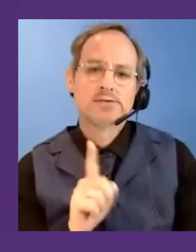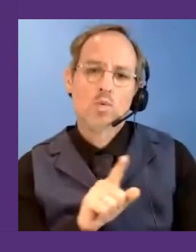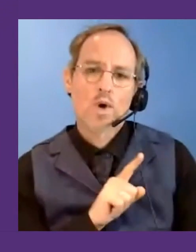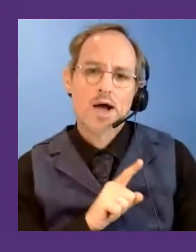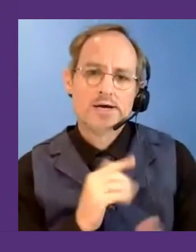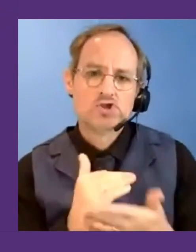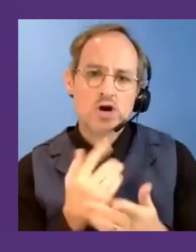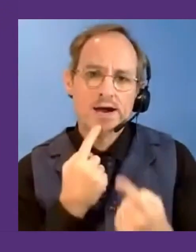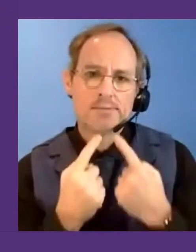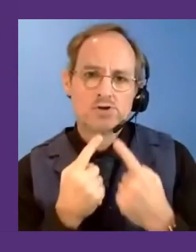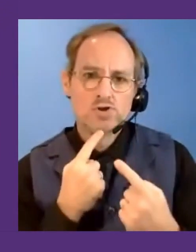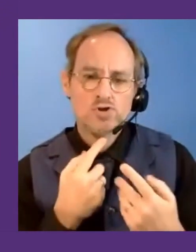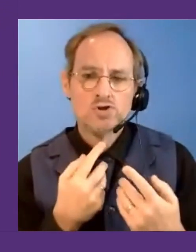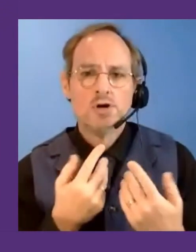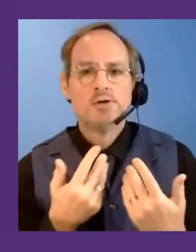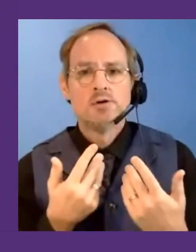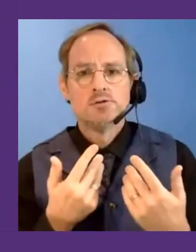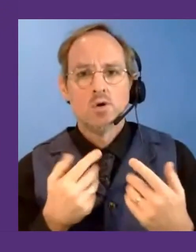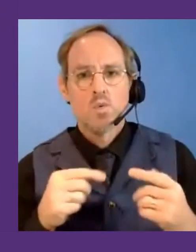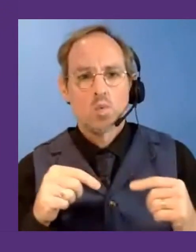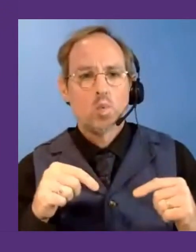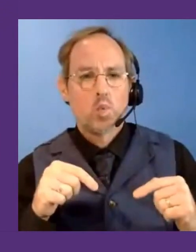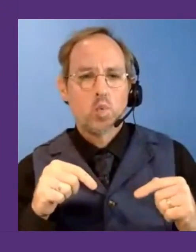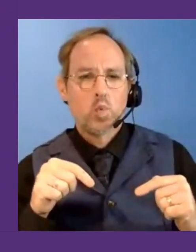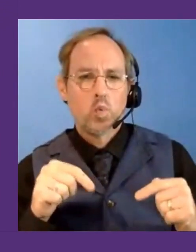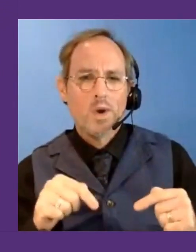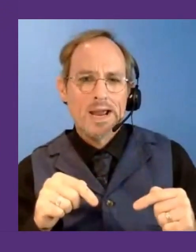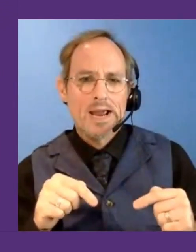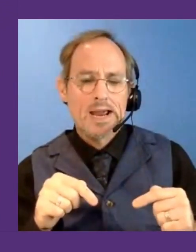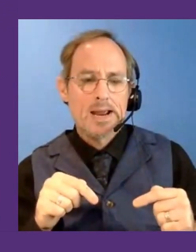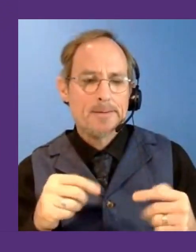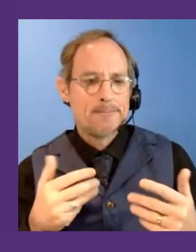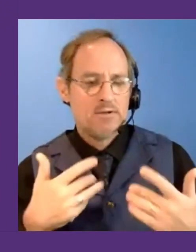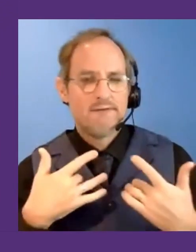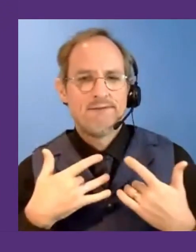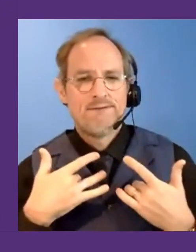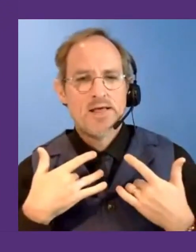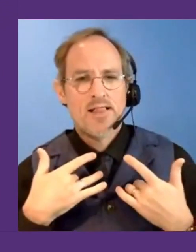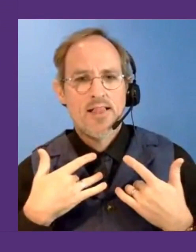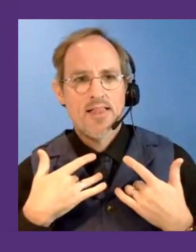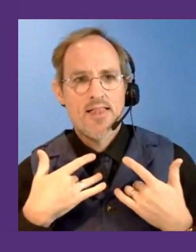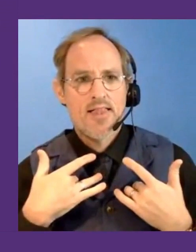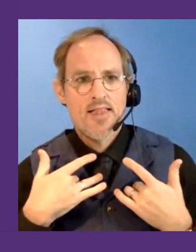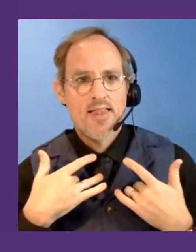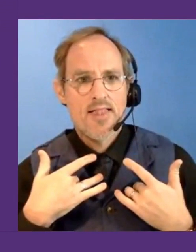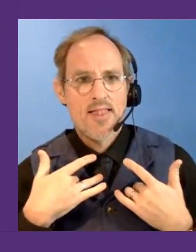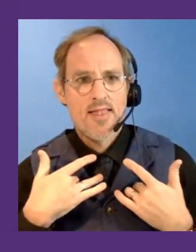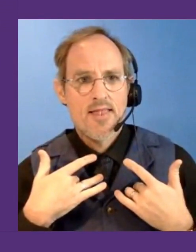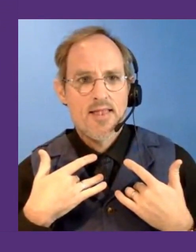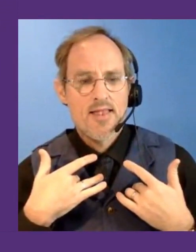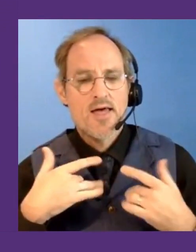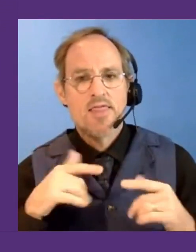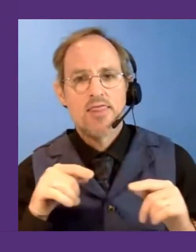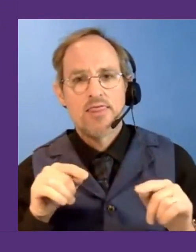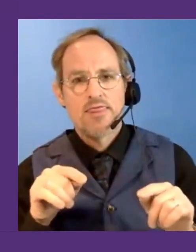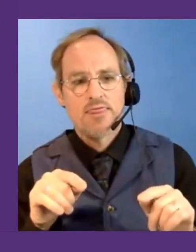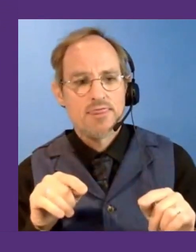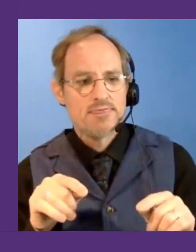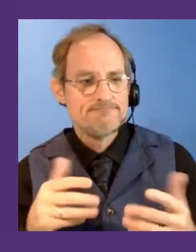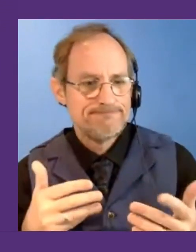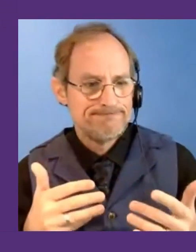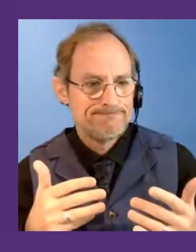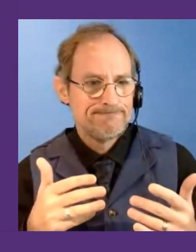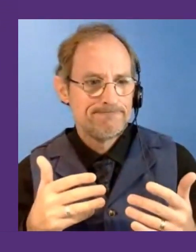been doing, and we've done a lot of the things that I would say are now sort of like that just gets you, it's like table